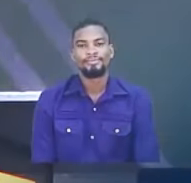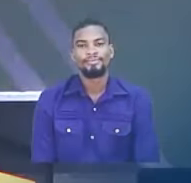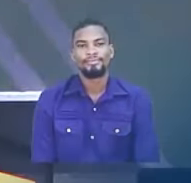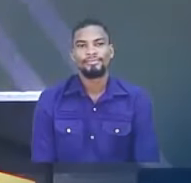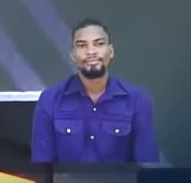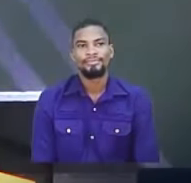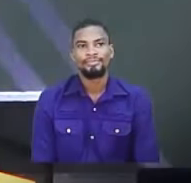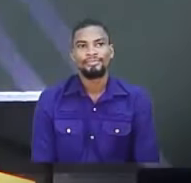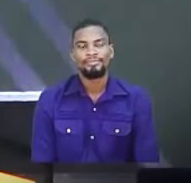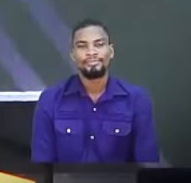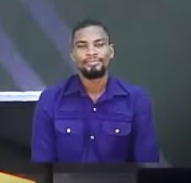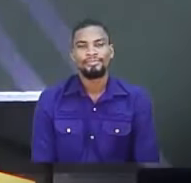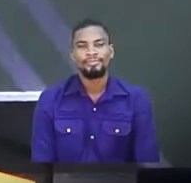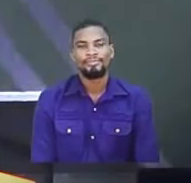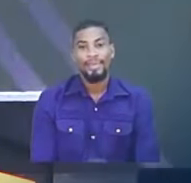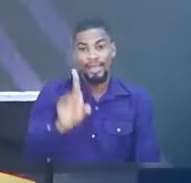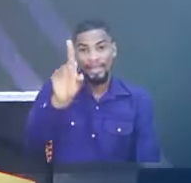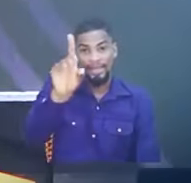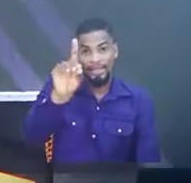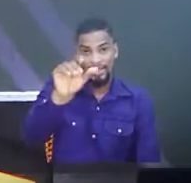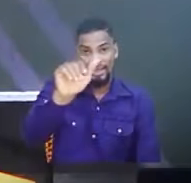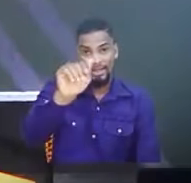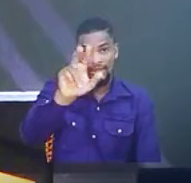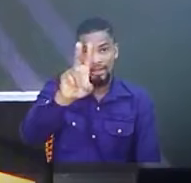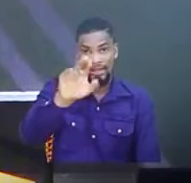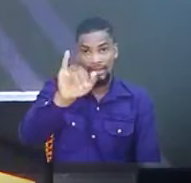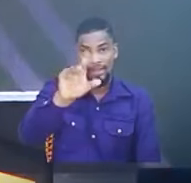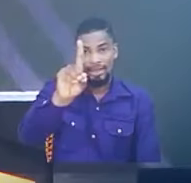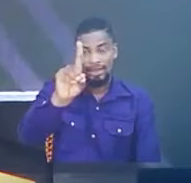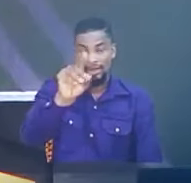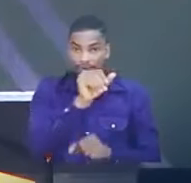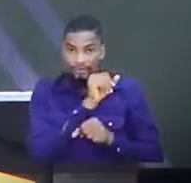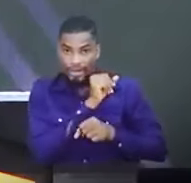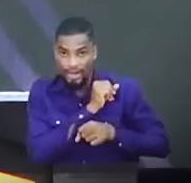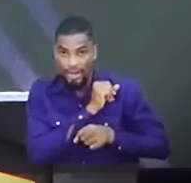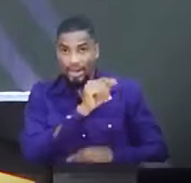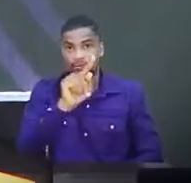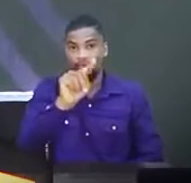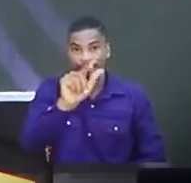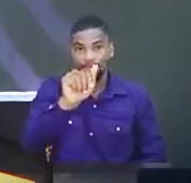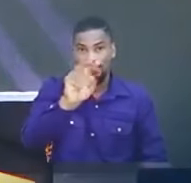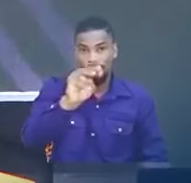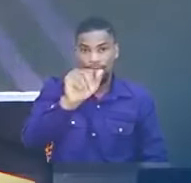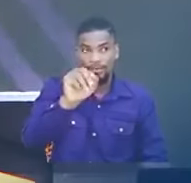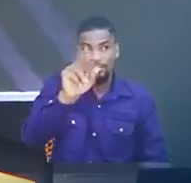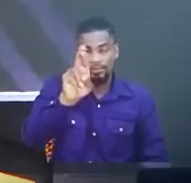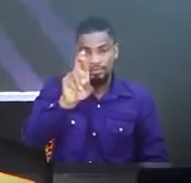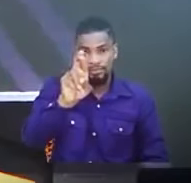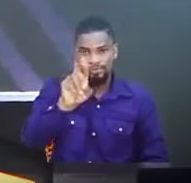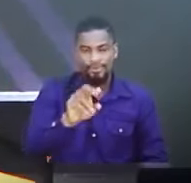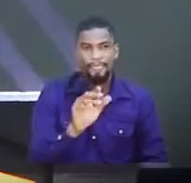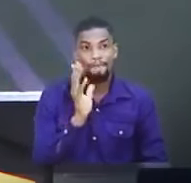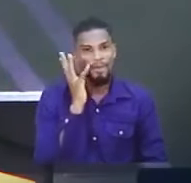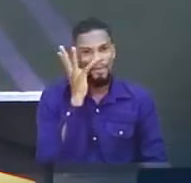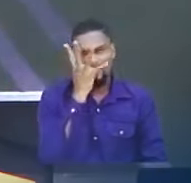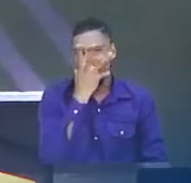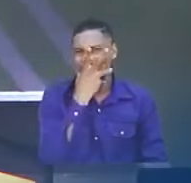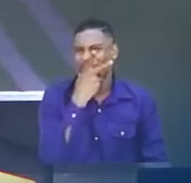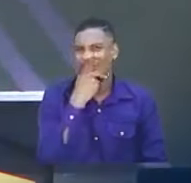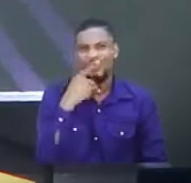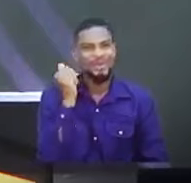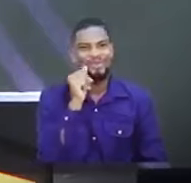Hebrew. But if you want the English, you can take that one. The beautiful sister of Absalom, son of